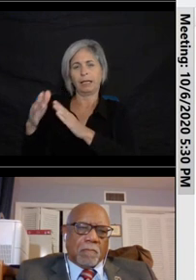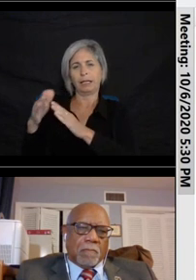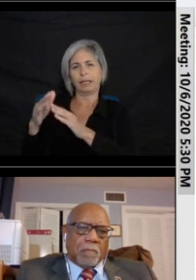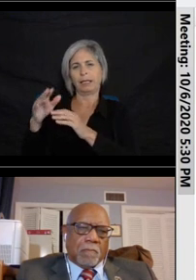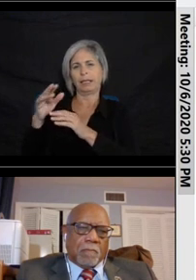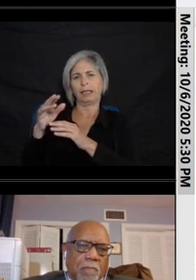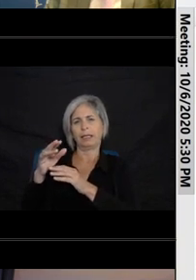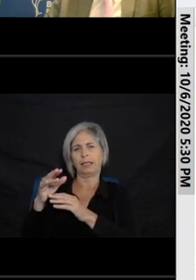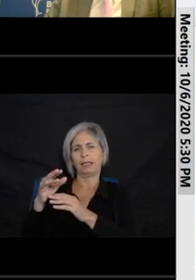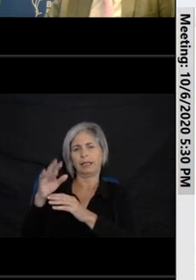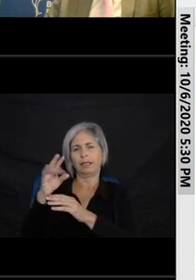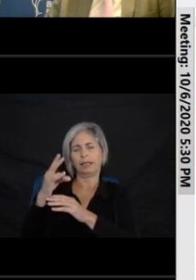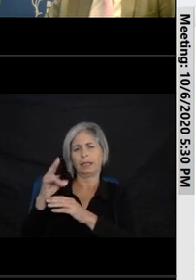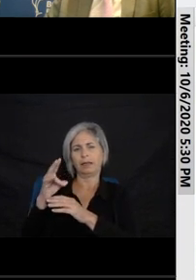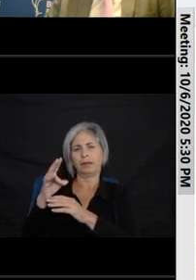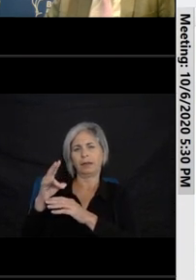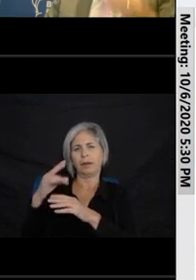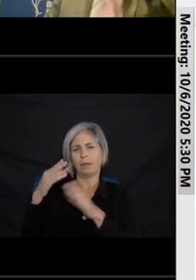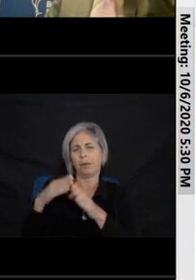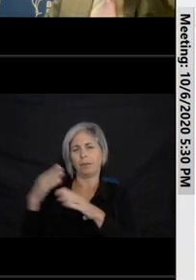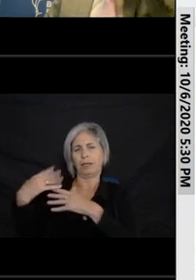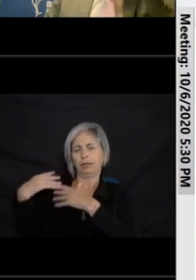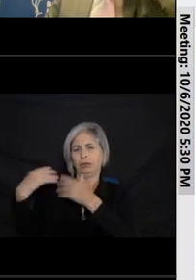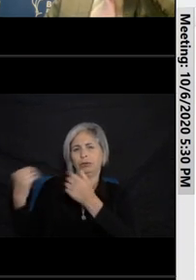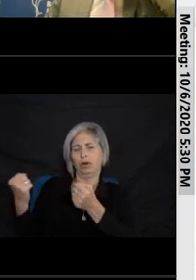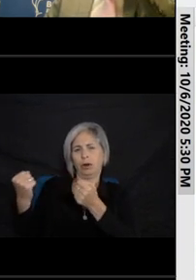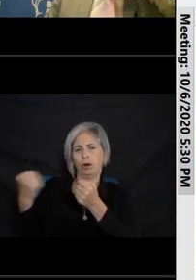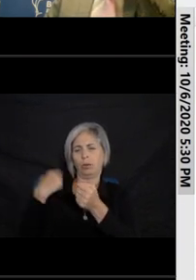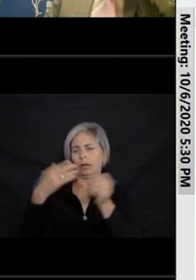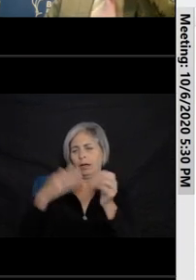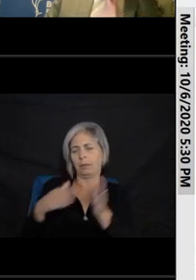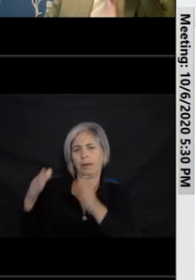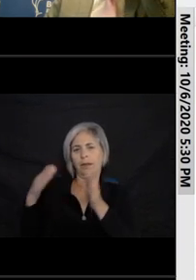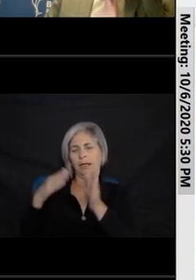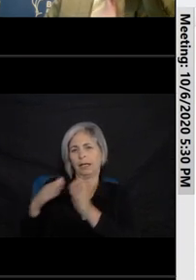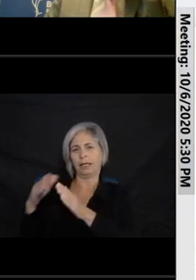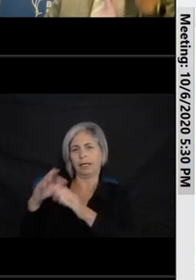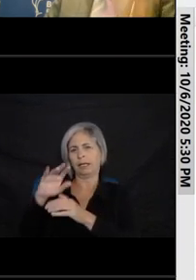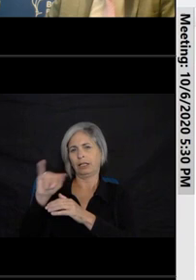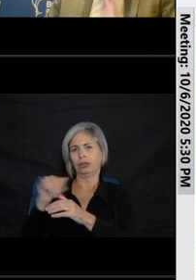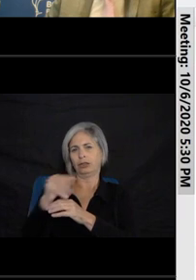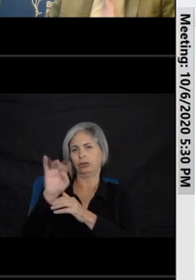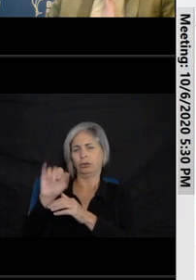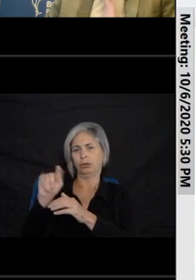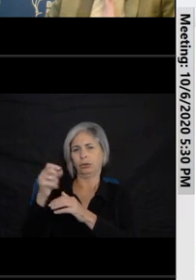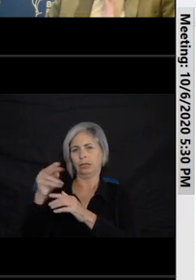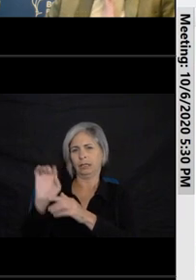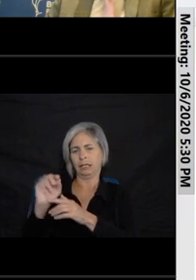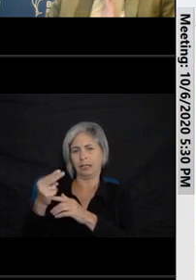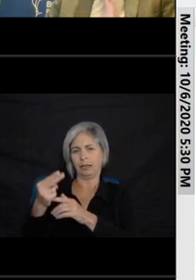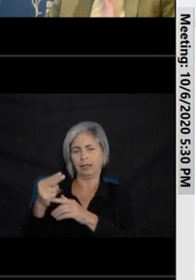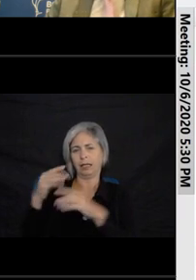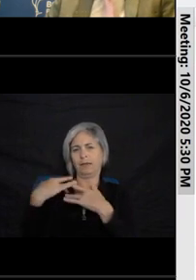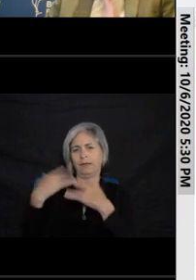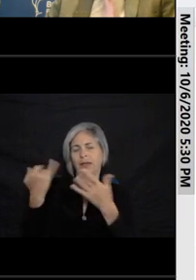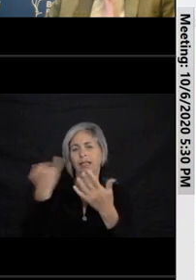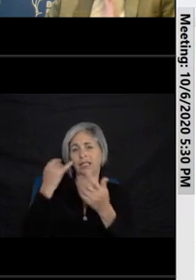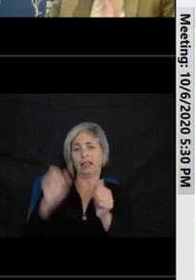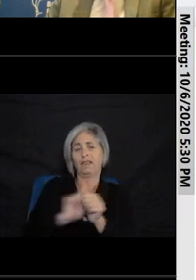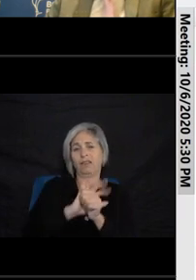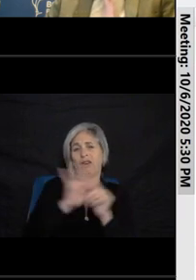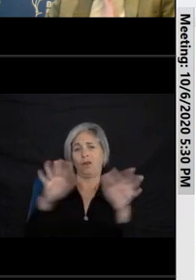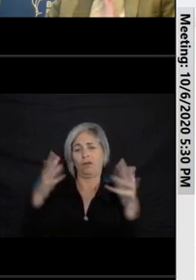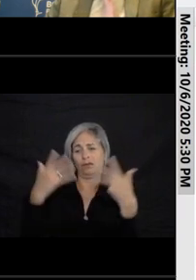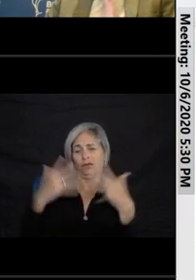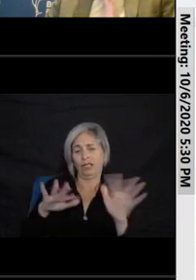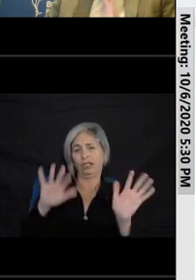TV Foundation along with Boynton Strong. We're actually planning our Juneteenth event in light that COVID is over